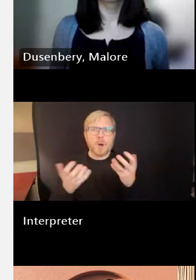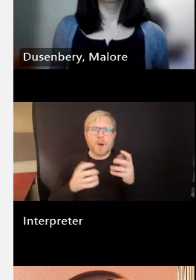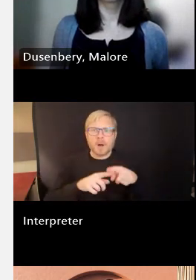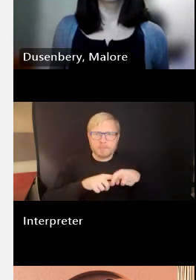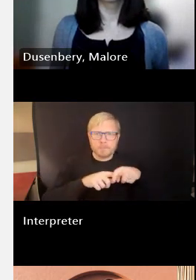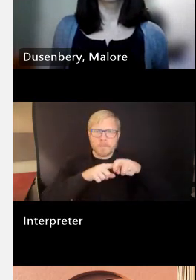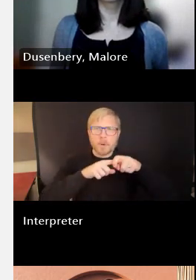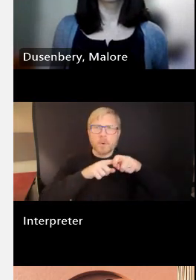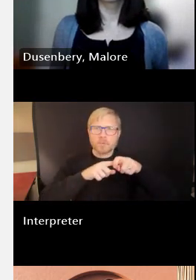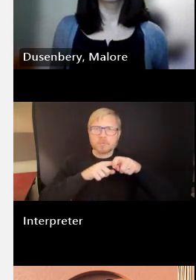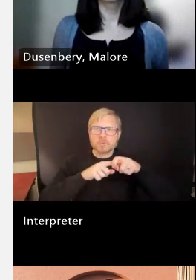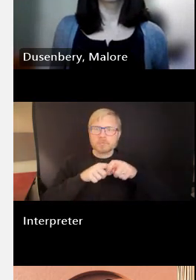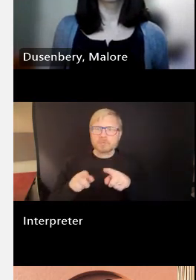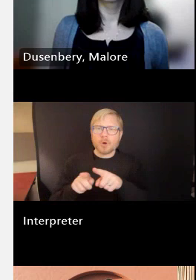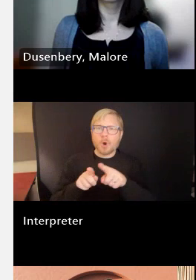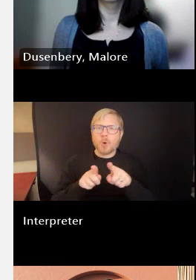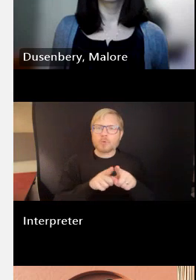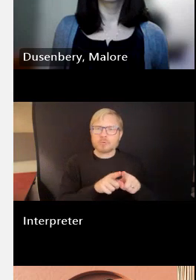reflect that